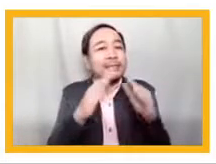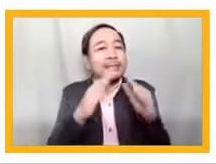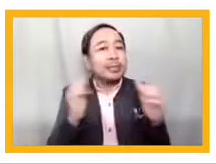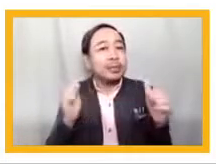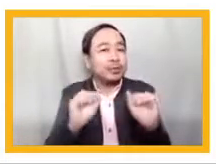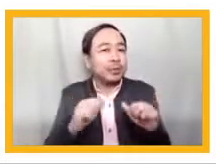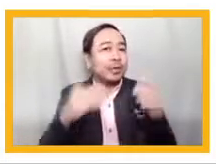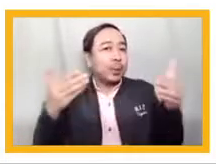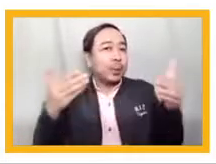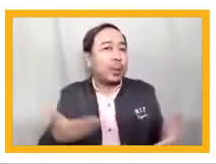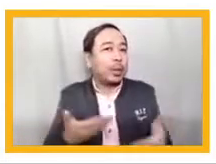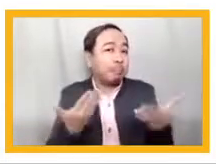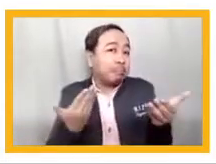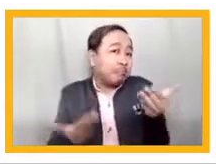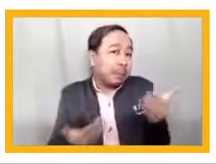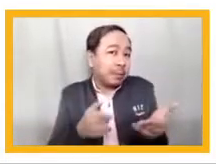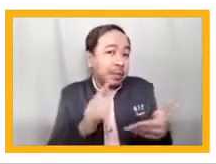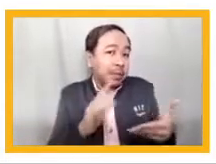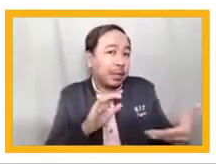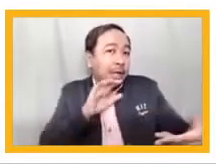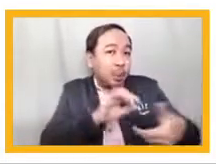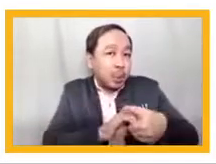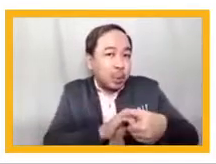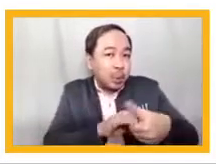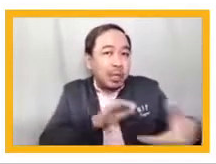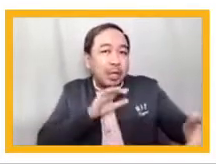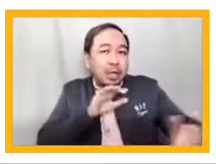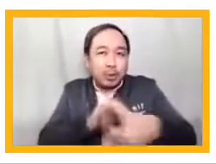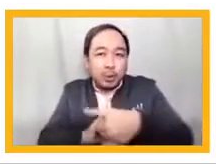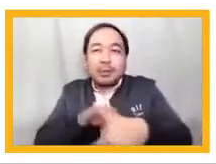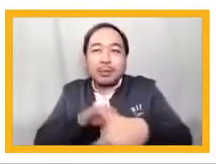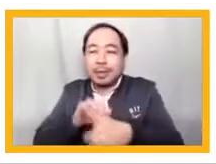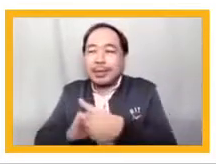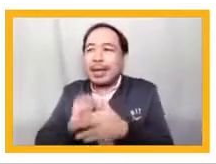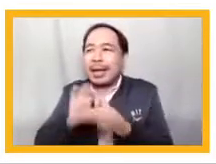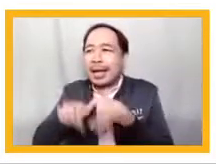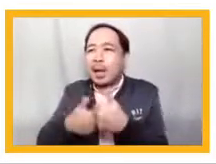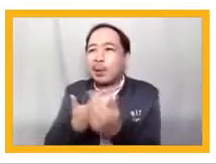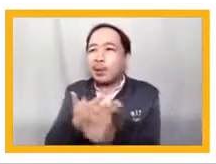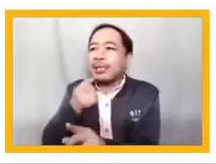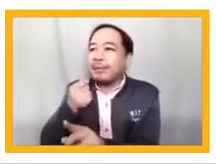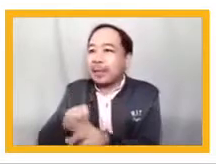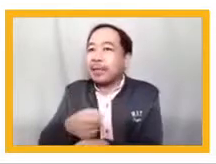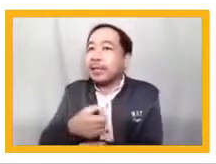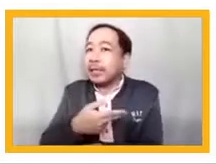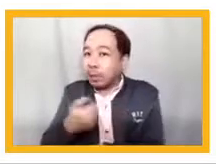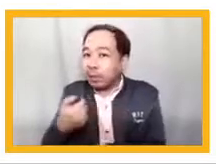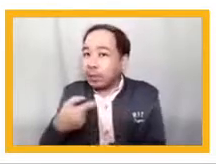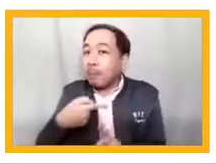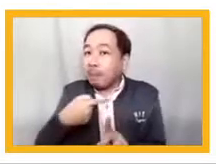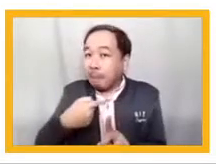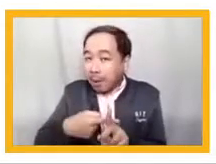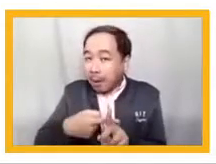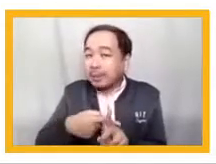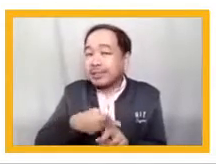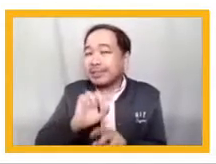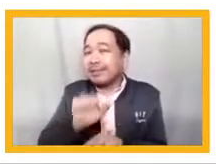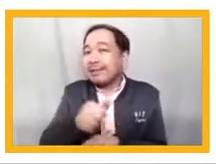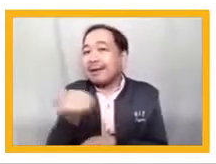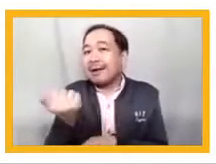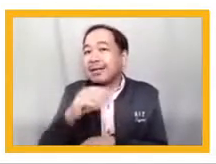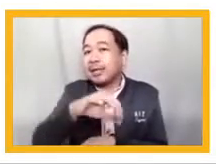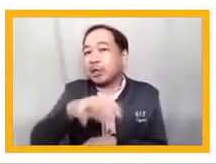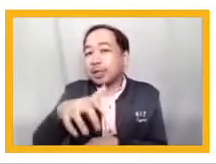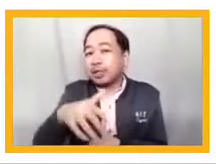have a collaboration to make a difference in Indonesia and beyond. Perhaps we can work together. Thank you very much.